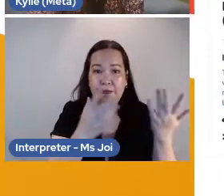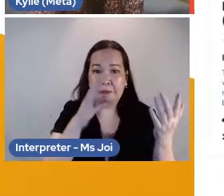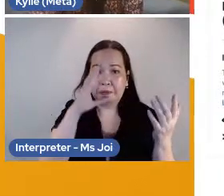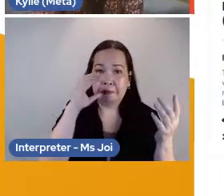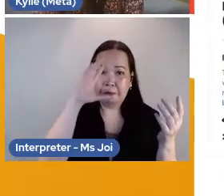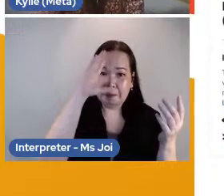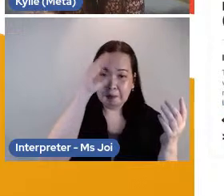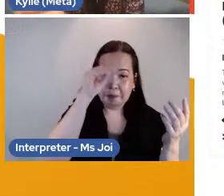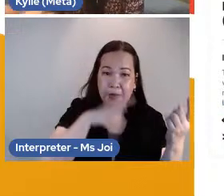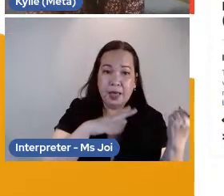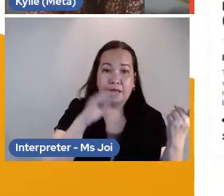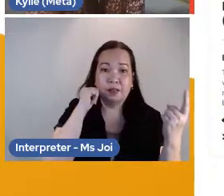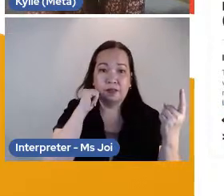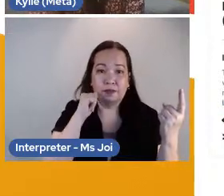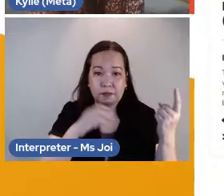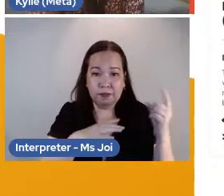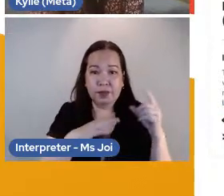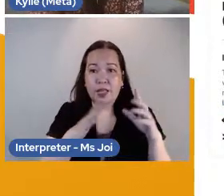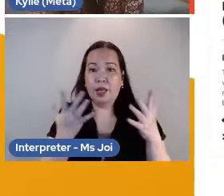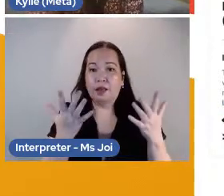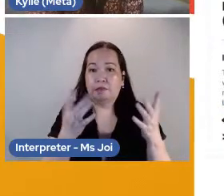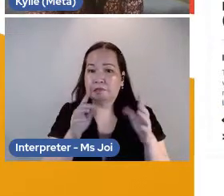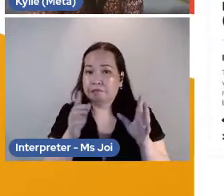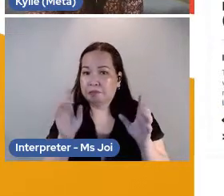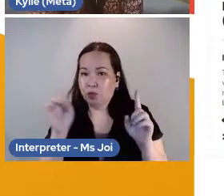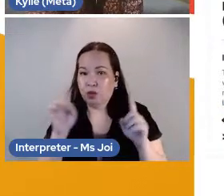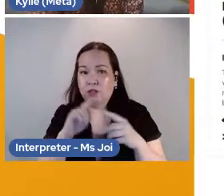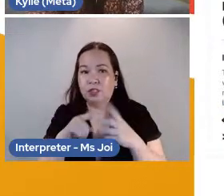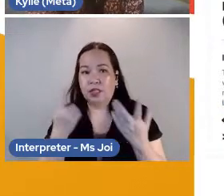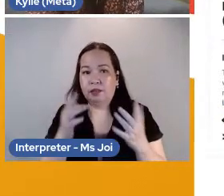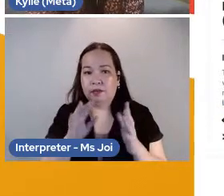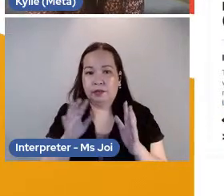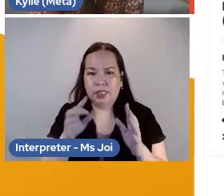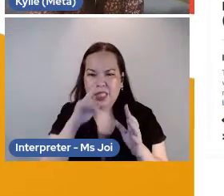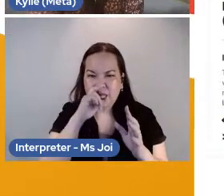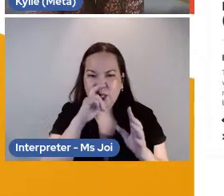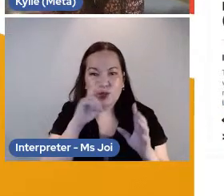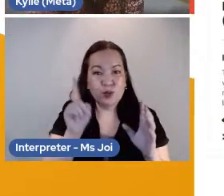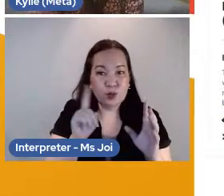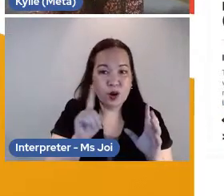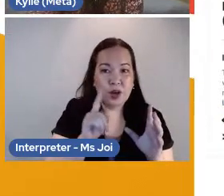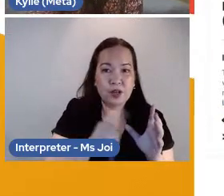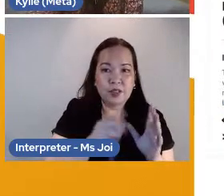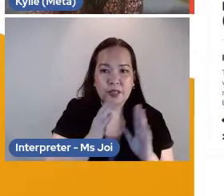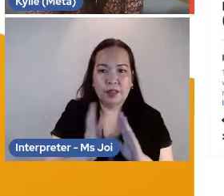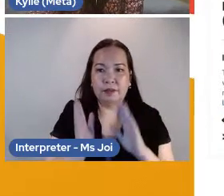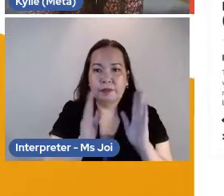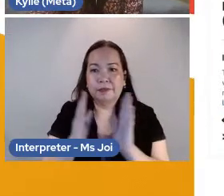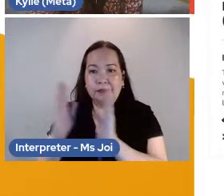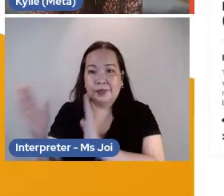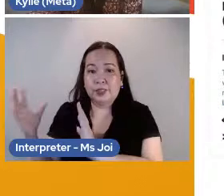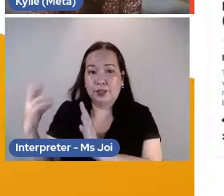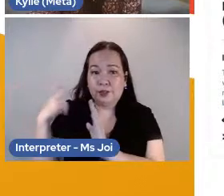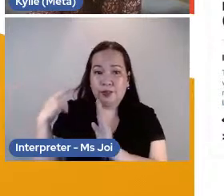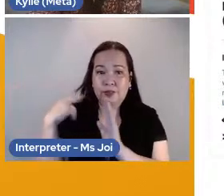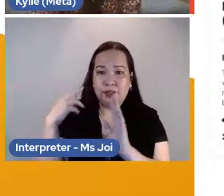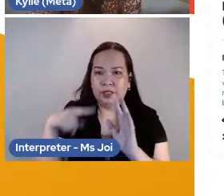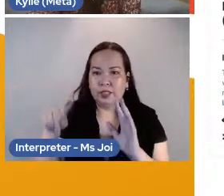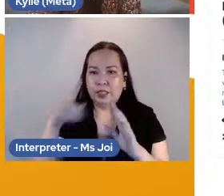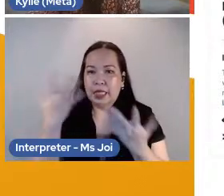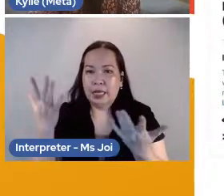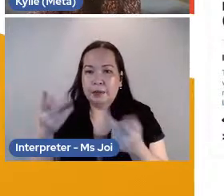which age group. And then on the right-hand side, you'll see some geographic information. So,